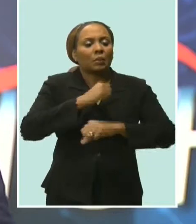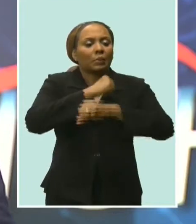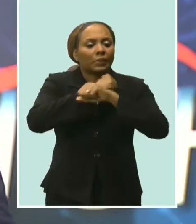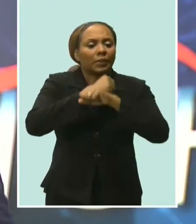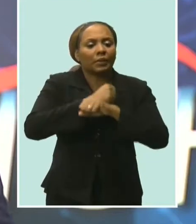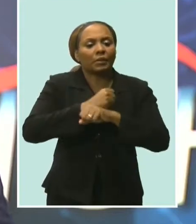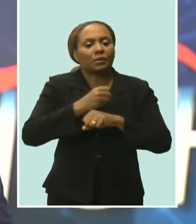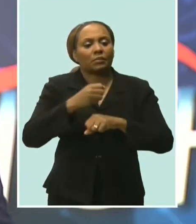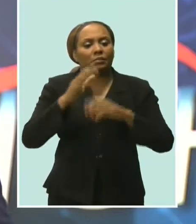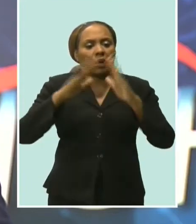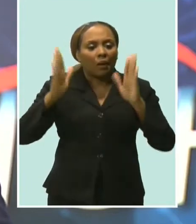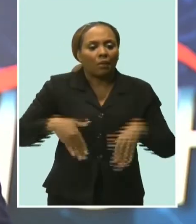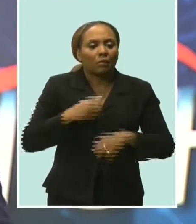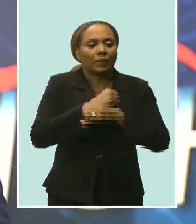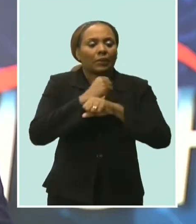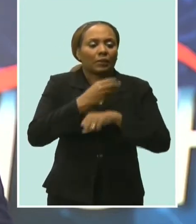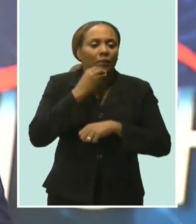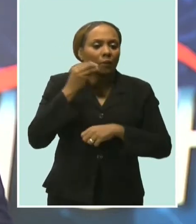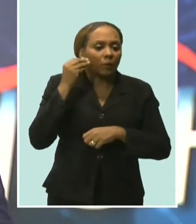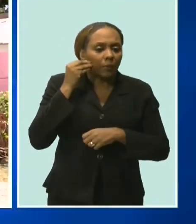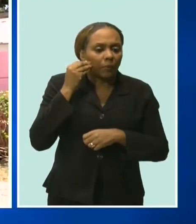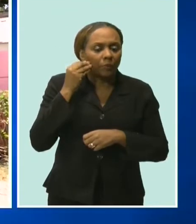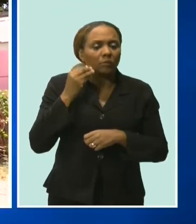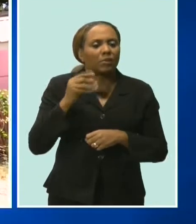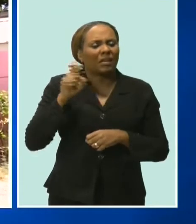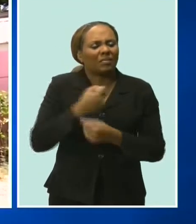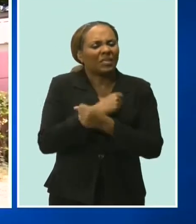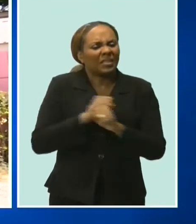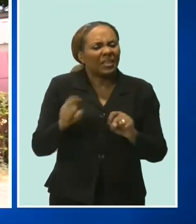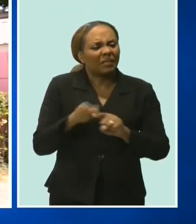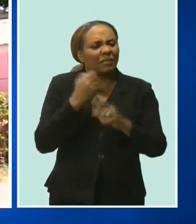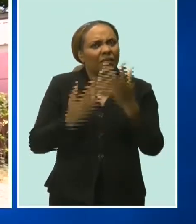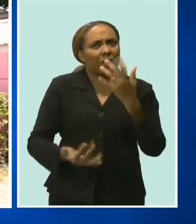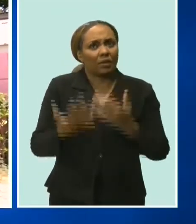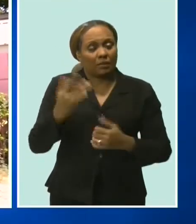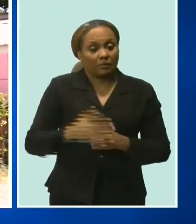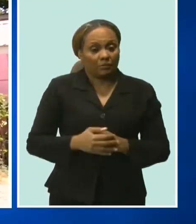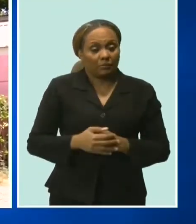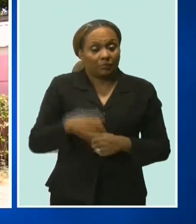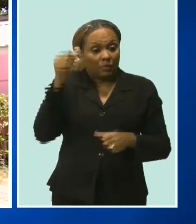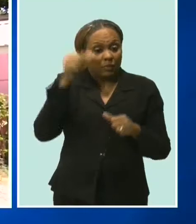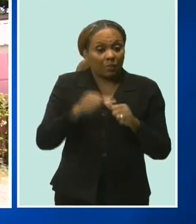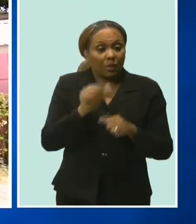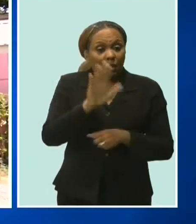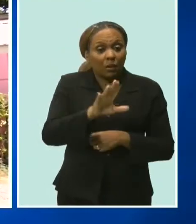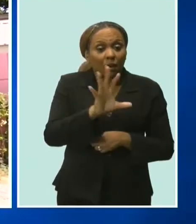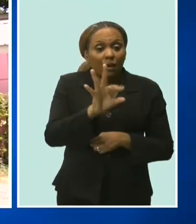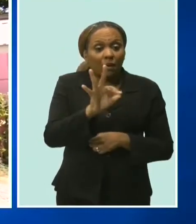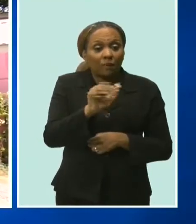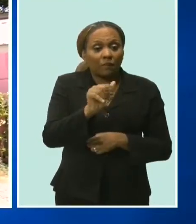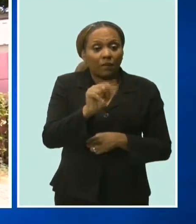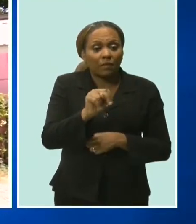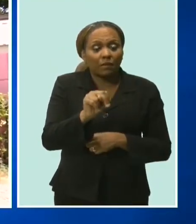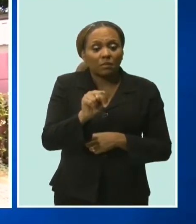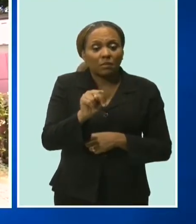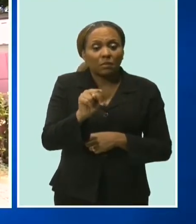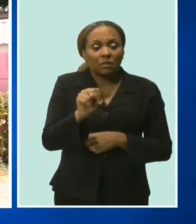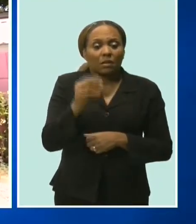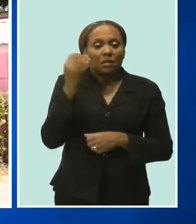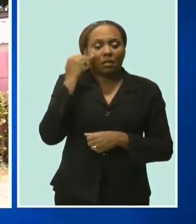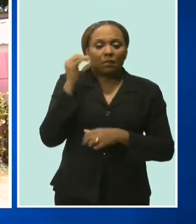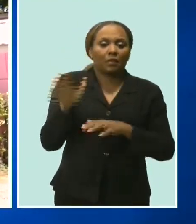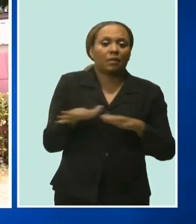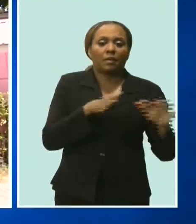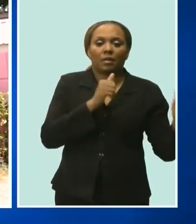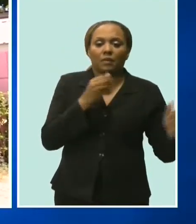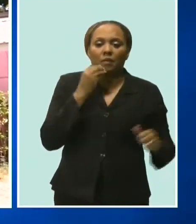homes from fire. Make sure that the fans that you have plugged in and you're leaving home, or you're in the